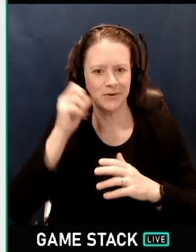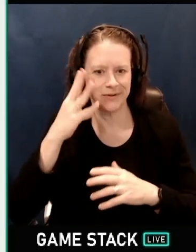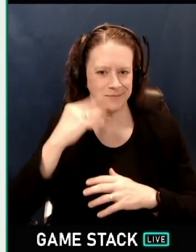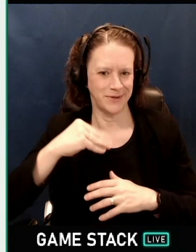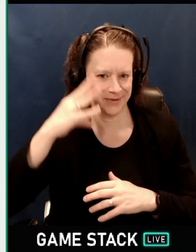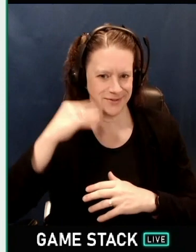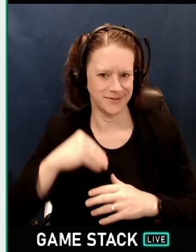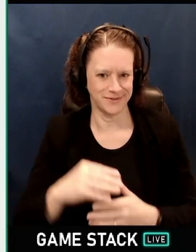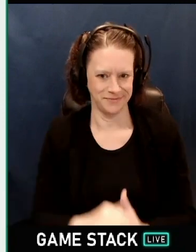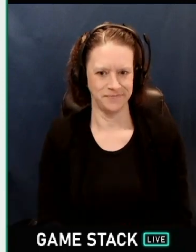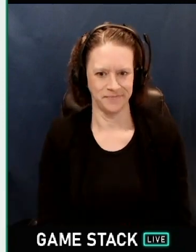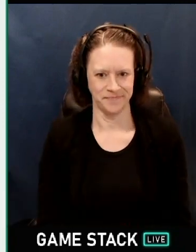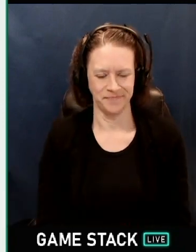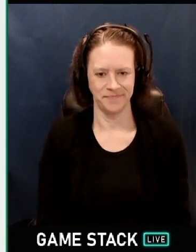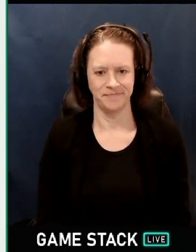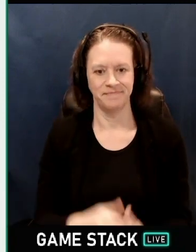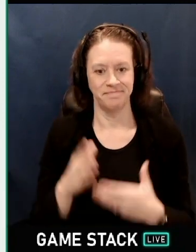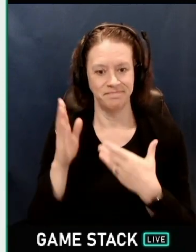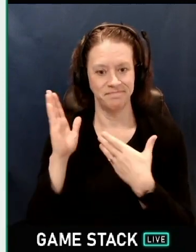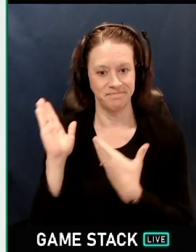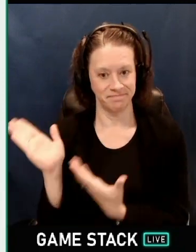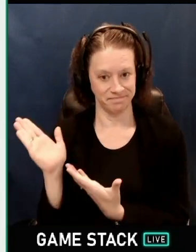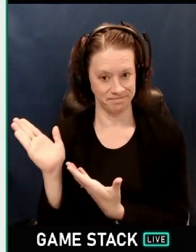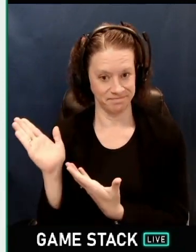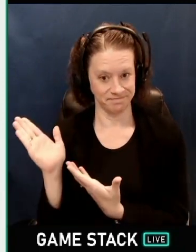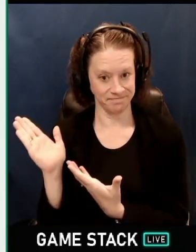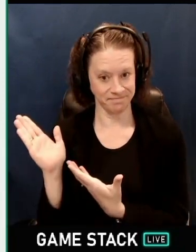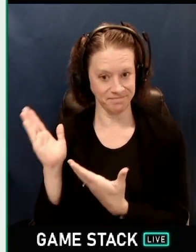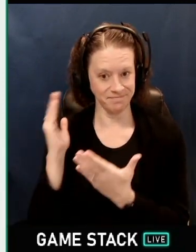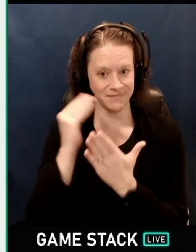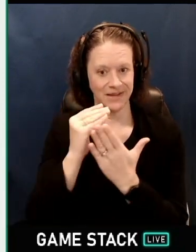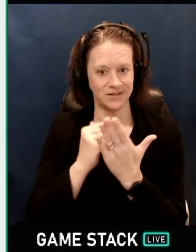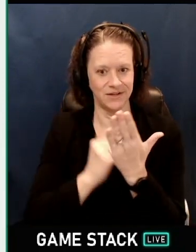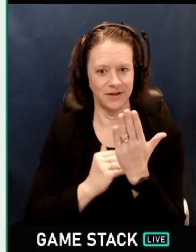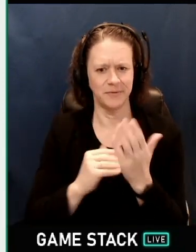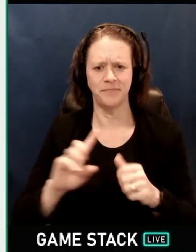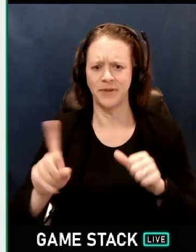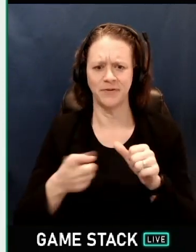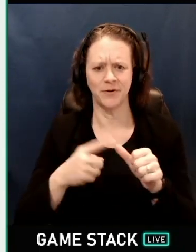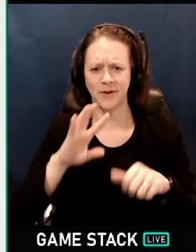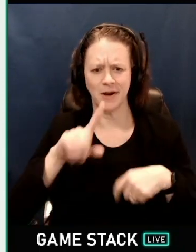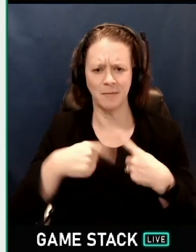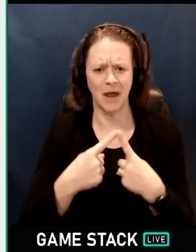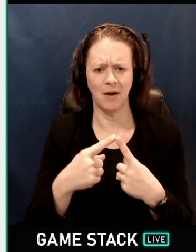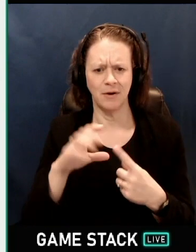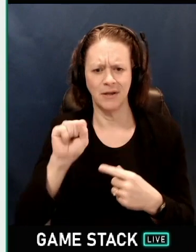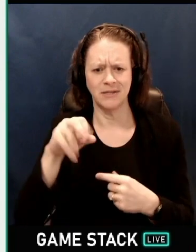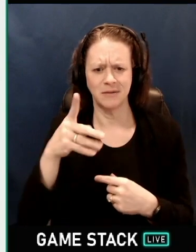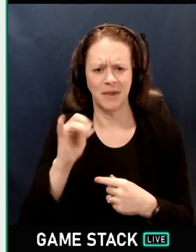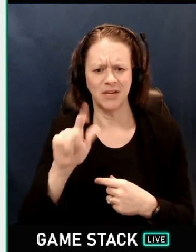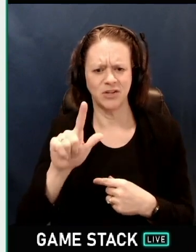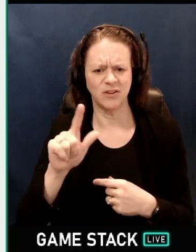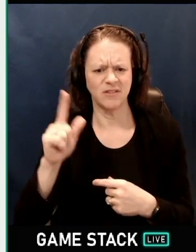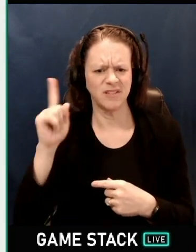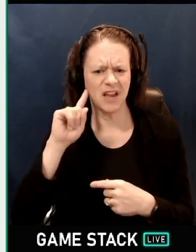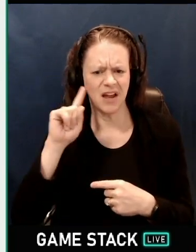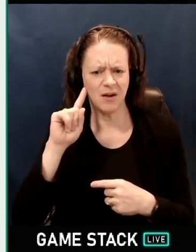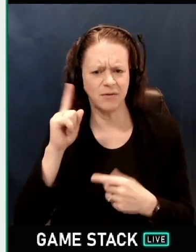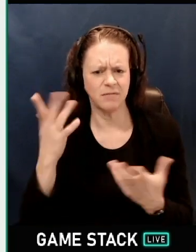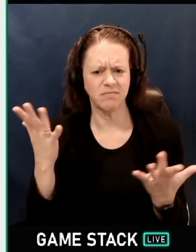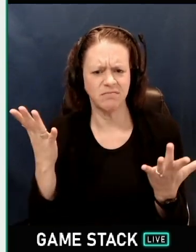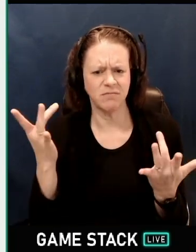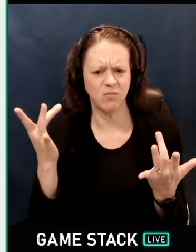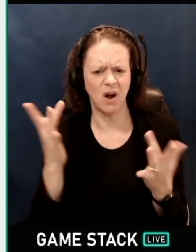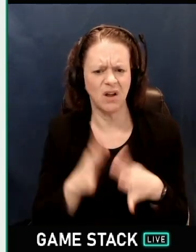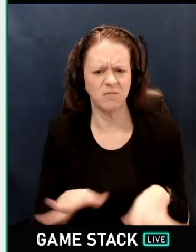So here's our agenda. We'll first talk about why spatial sound is important. Then I'll go